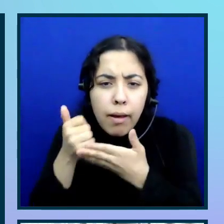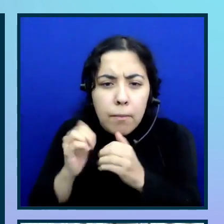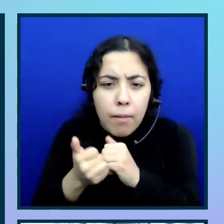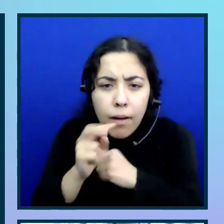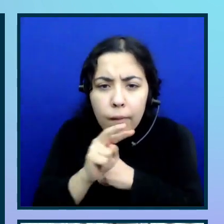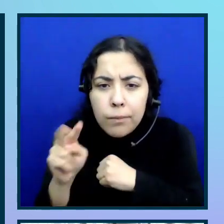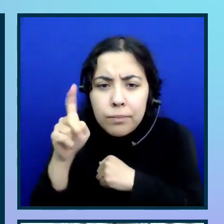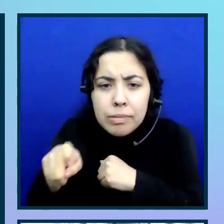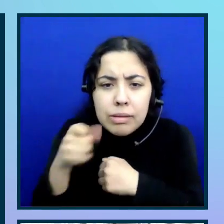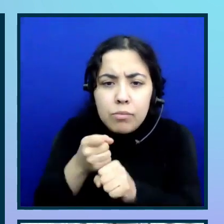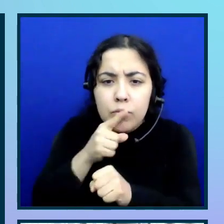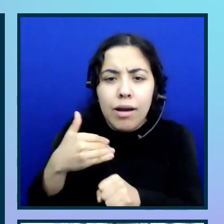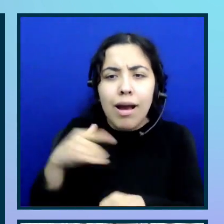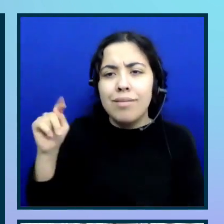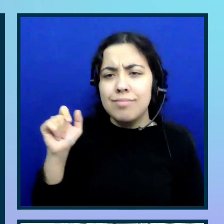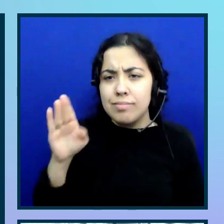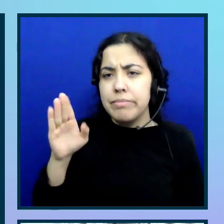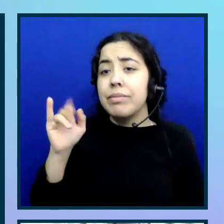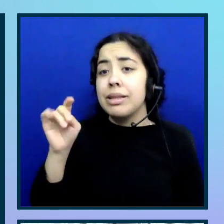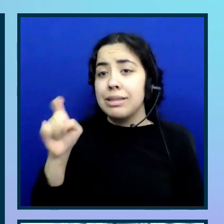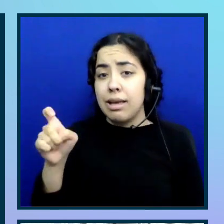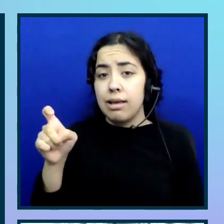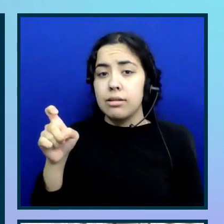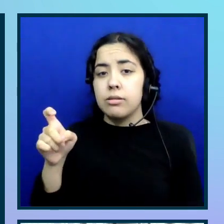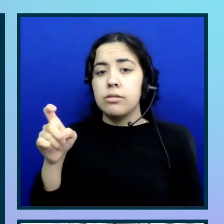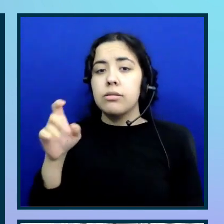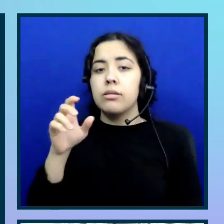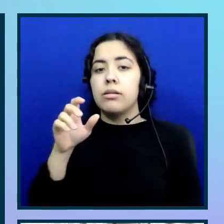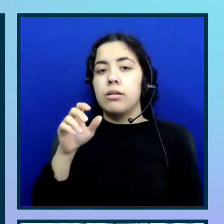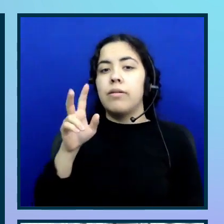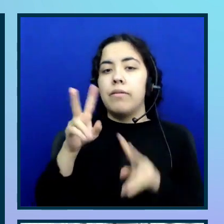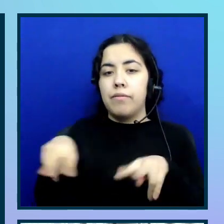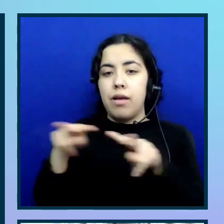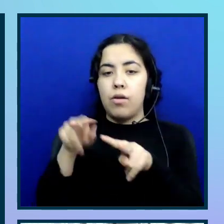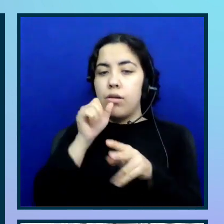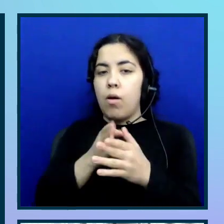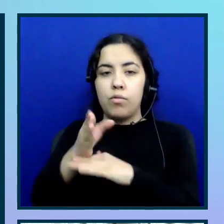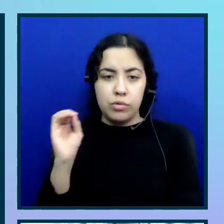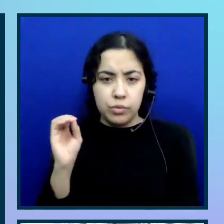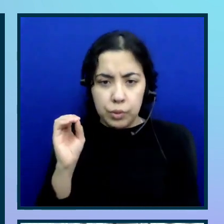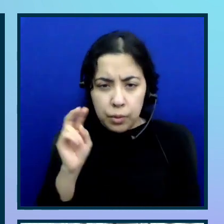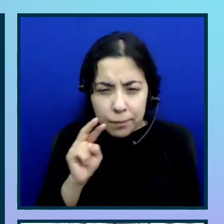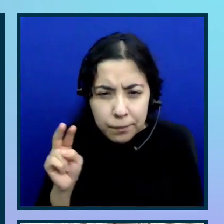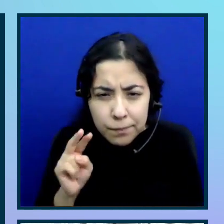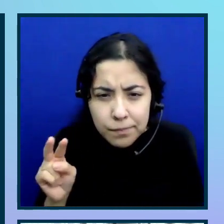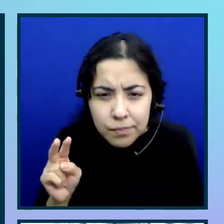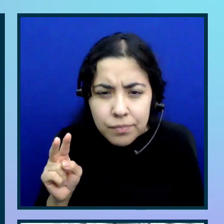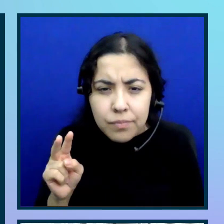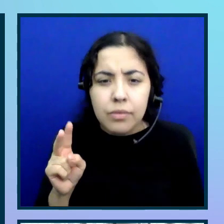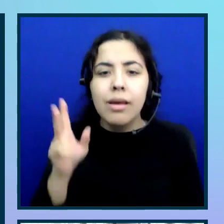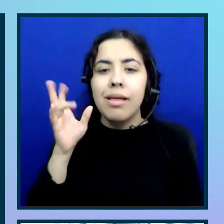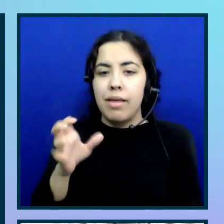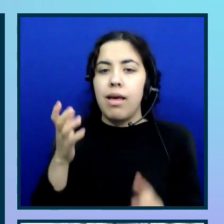need to ensure that I have a tab index attribute value that's not greater than 0. I can see here it's giving me